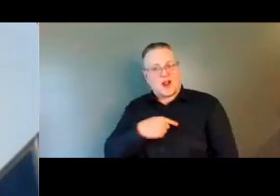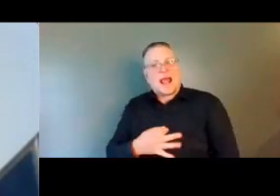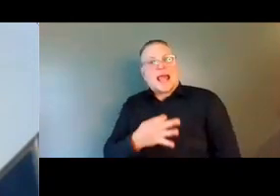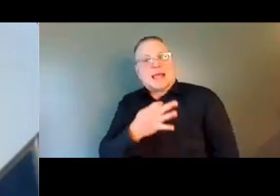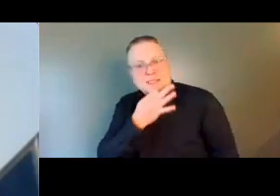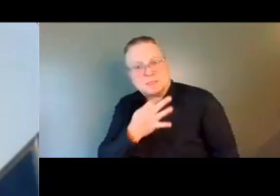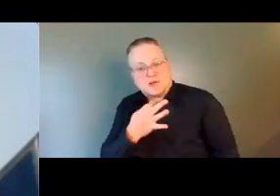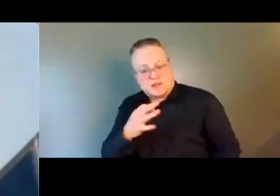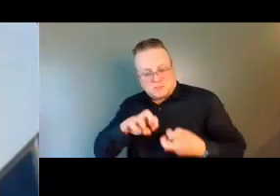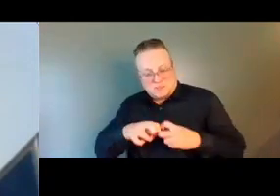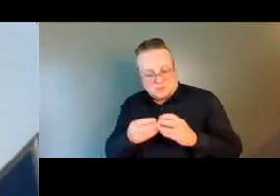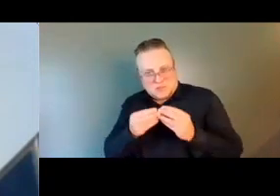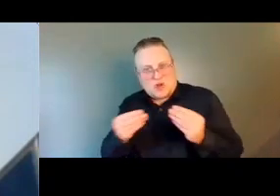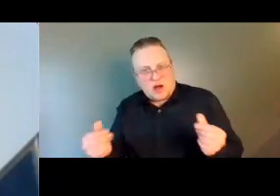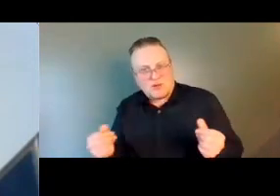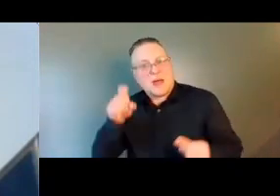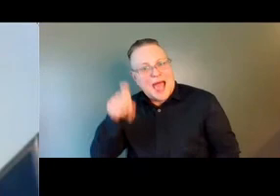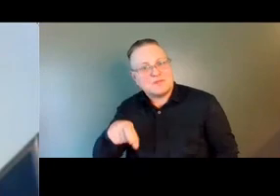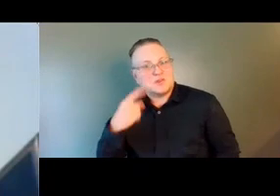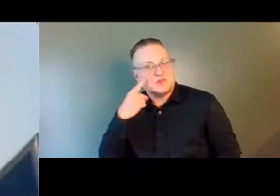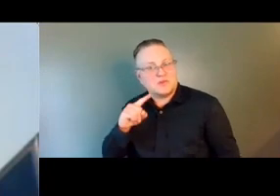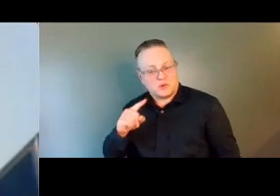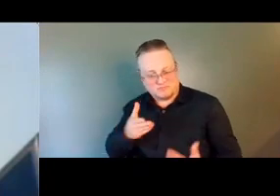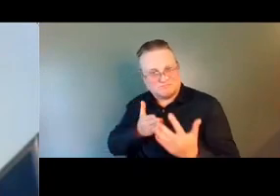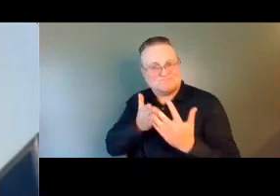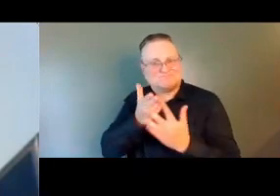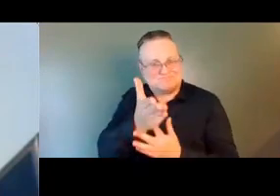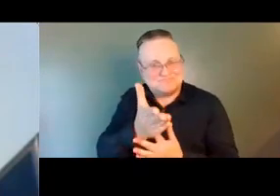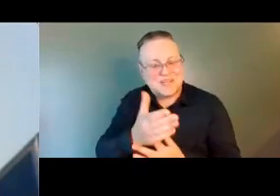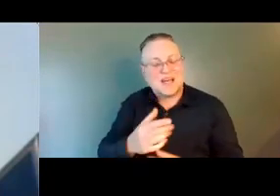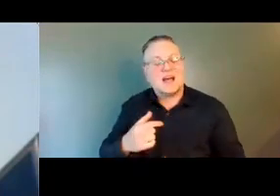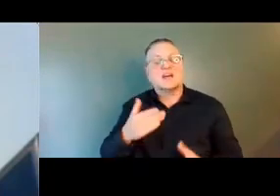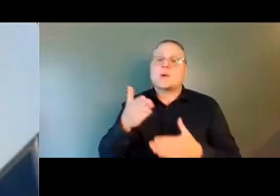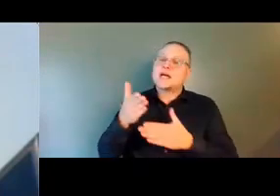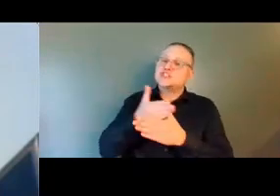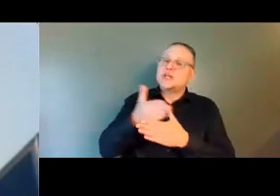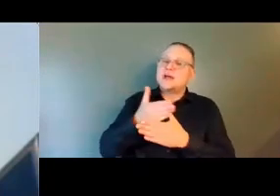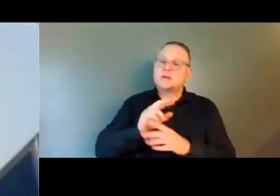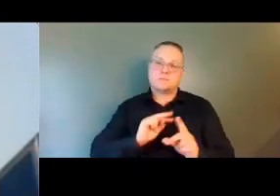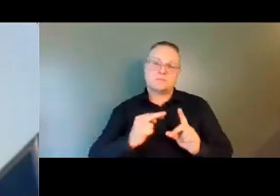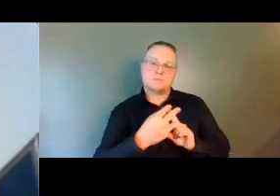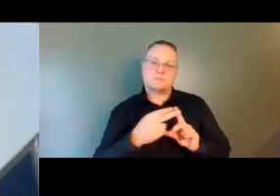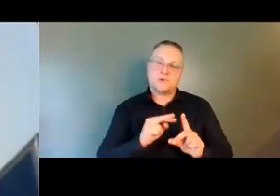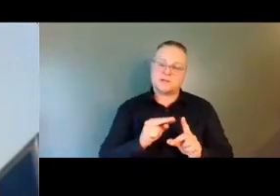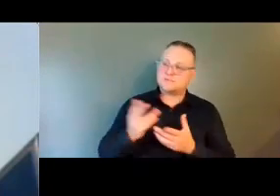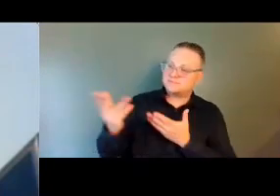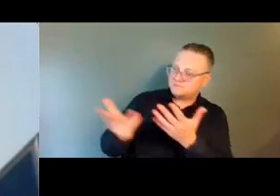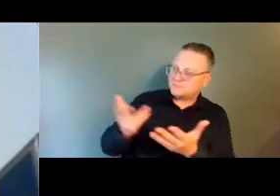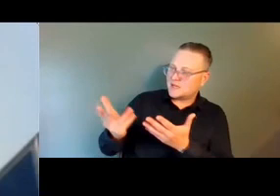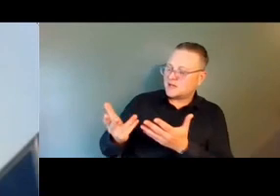in order to continue. So when I'm able to share those things, it gives an openness